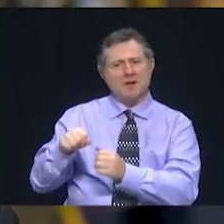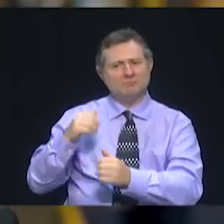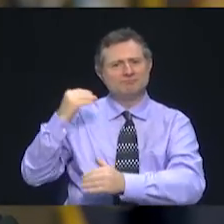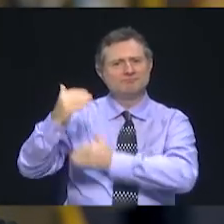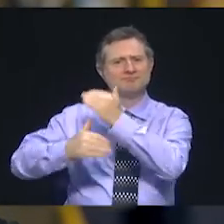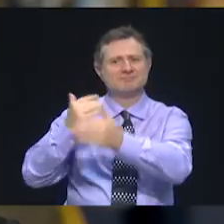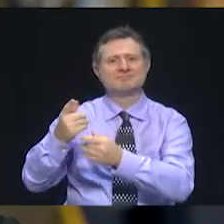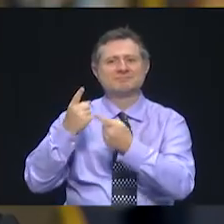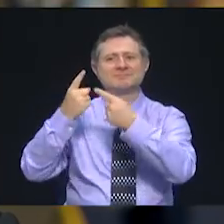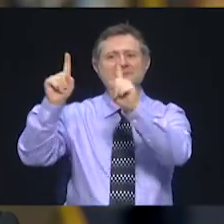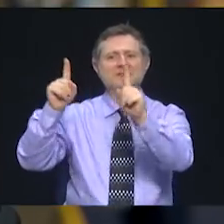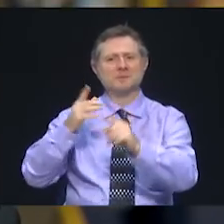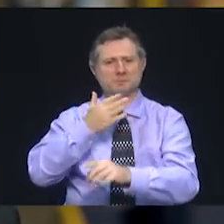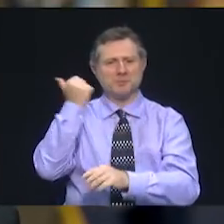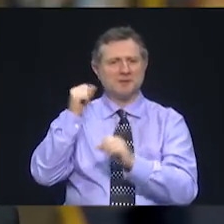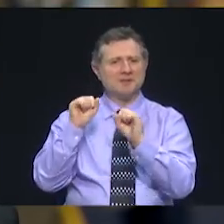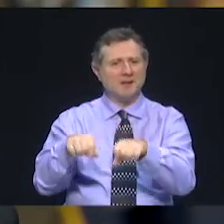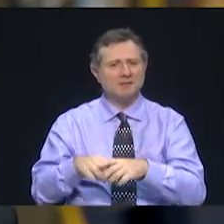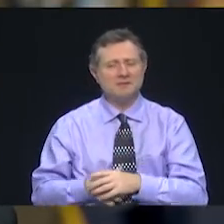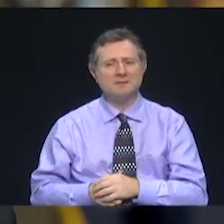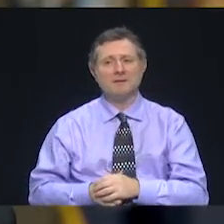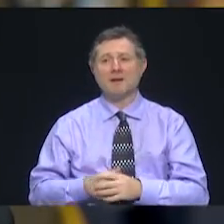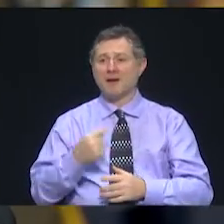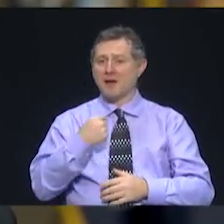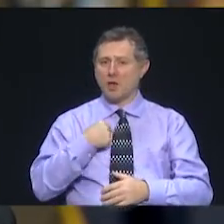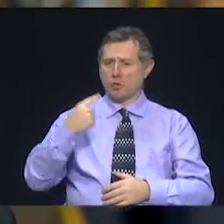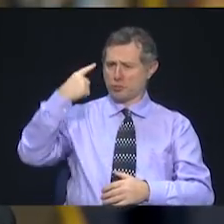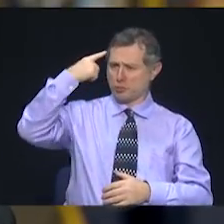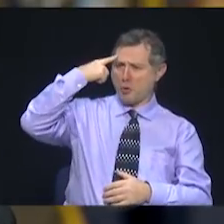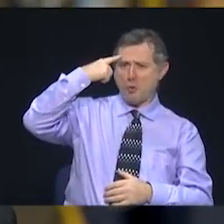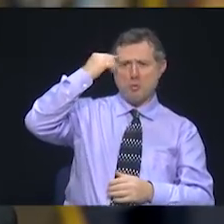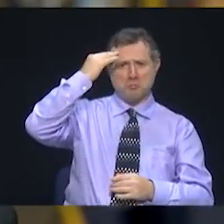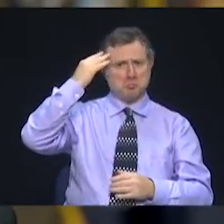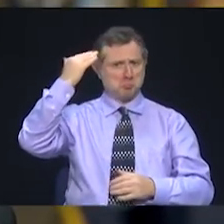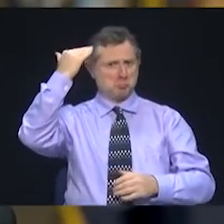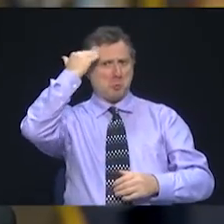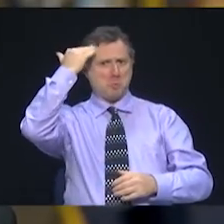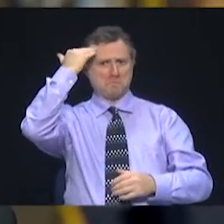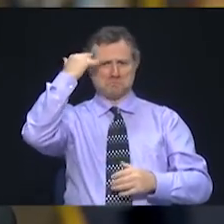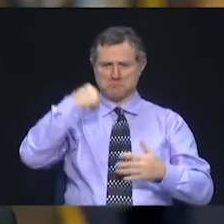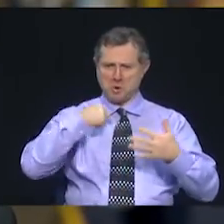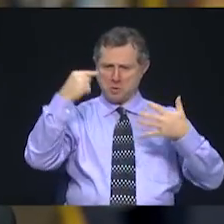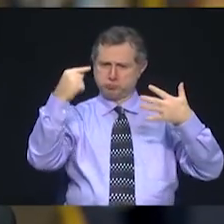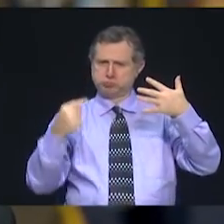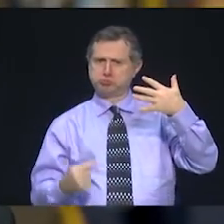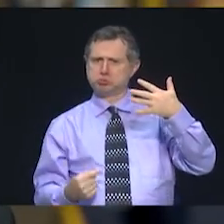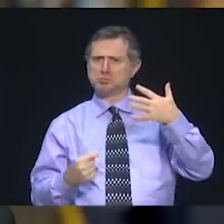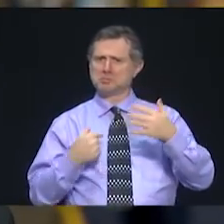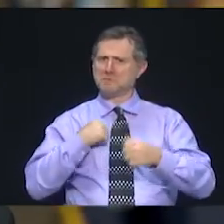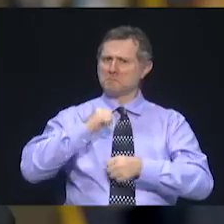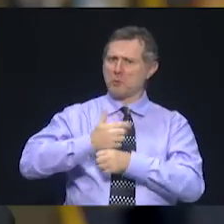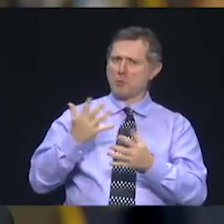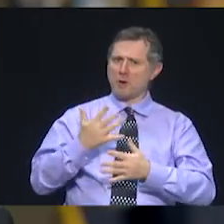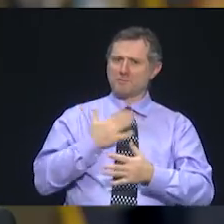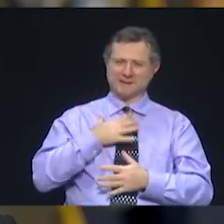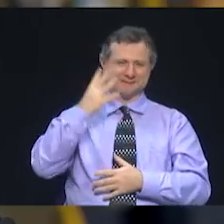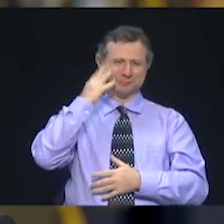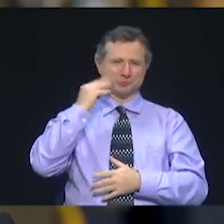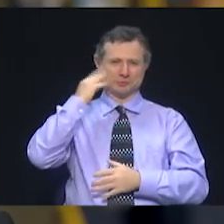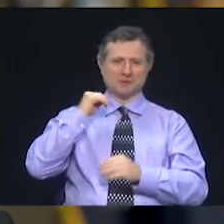could. I thought I had learned enough and had enough personal experience to help